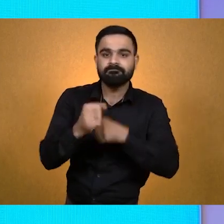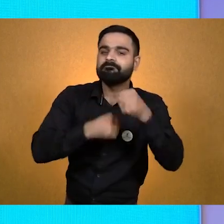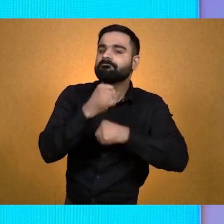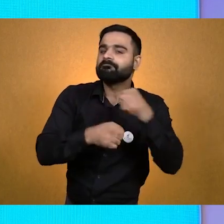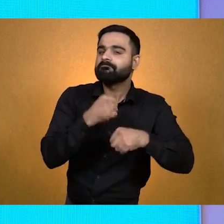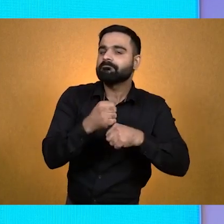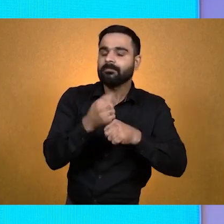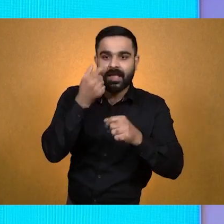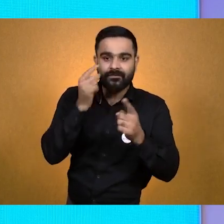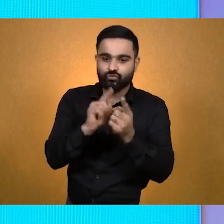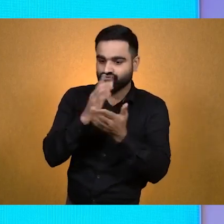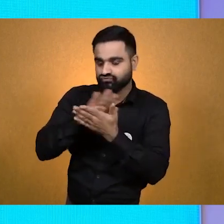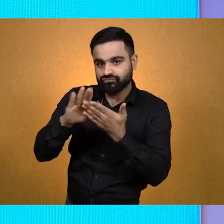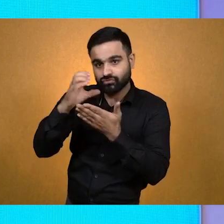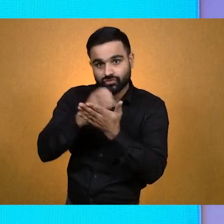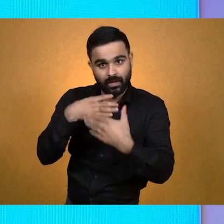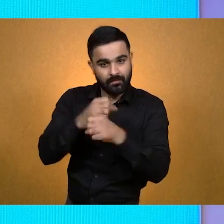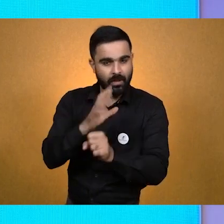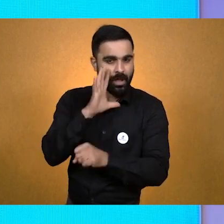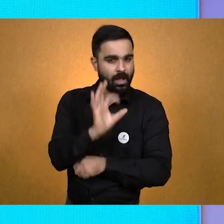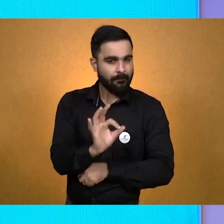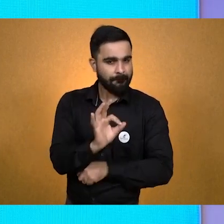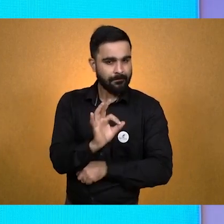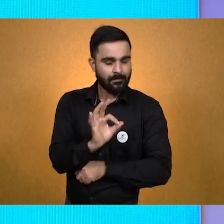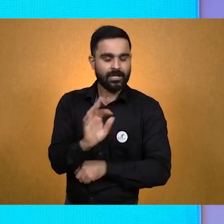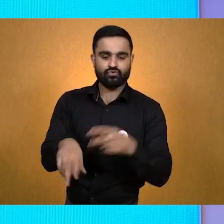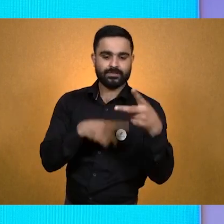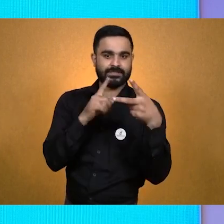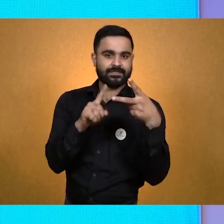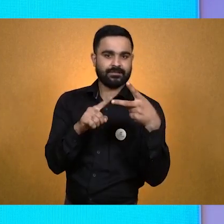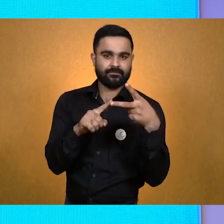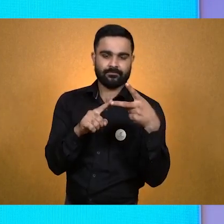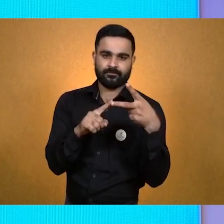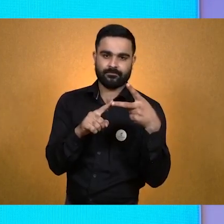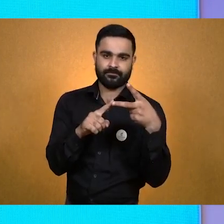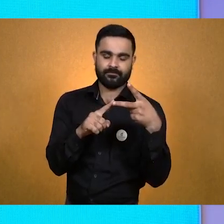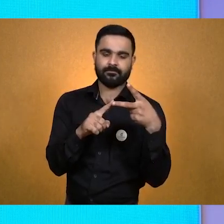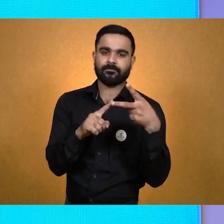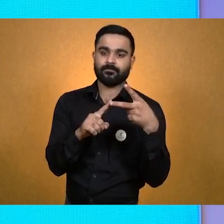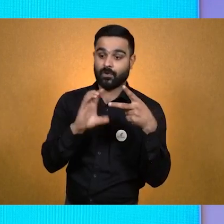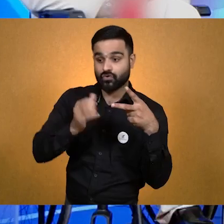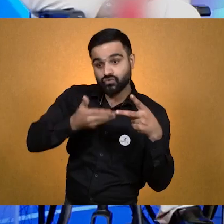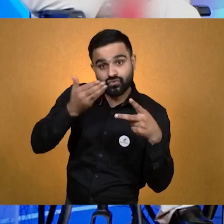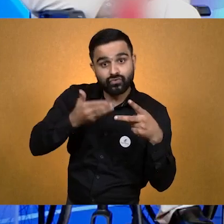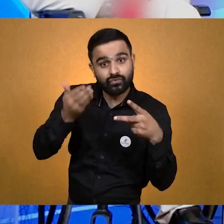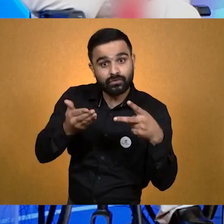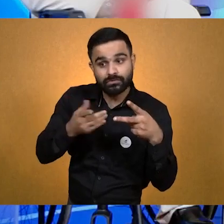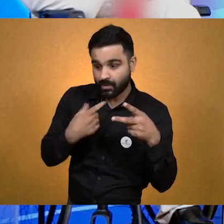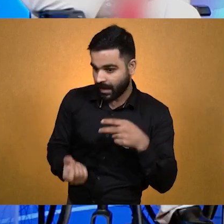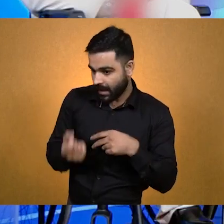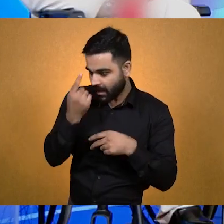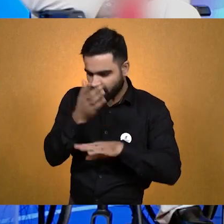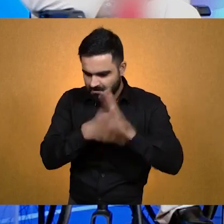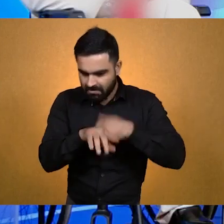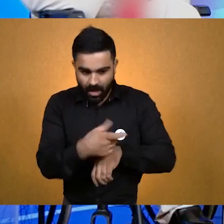sporting or the physical literacy curriculum. So curriculum is a very important aspect. Then the second is coach who understand the